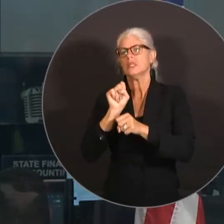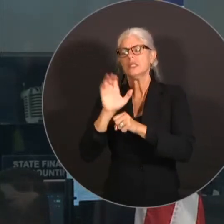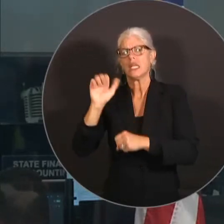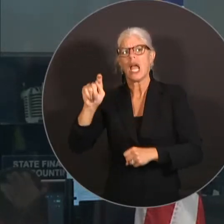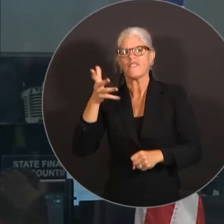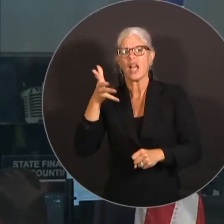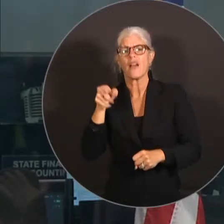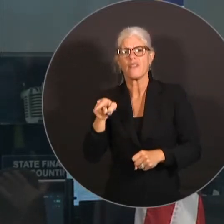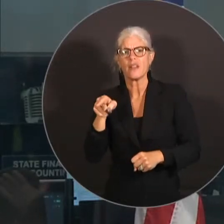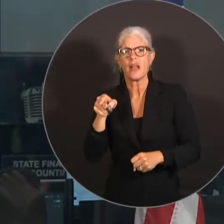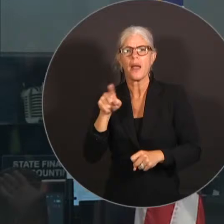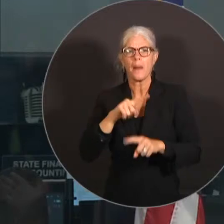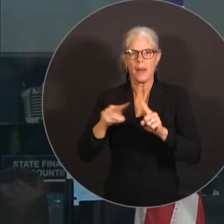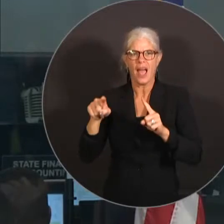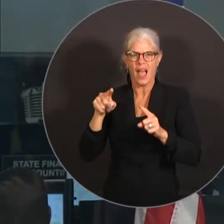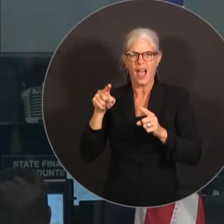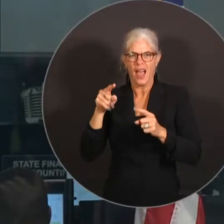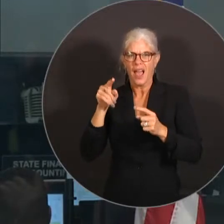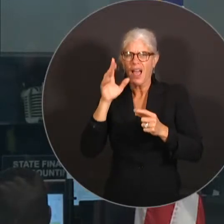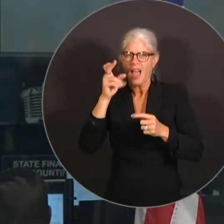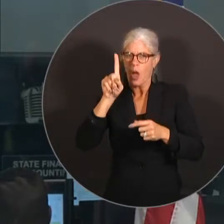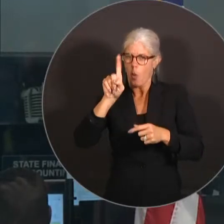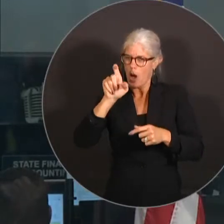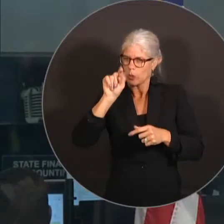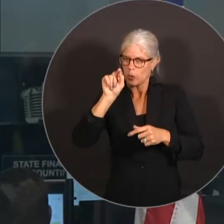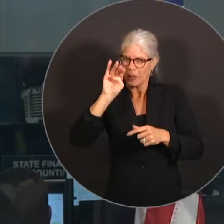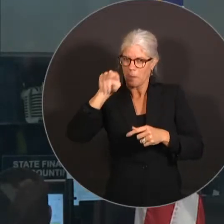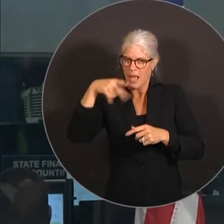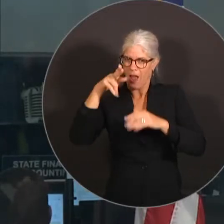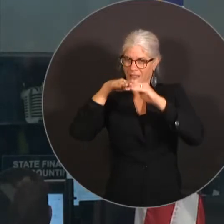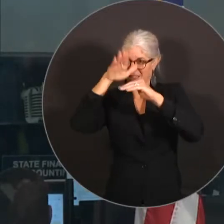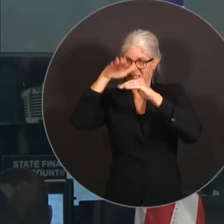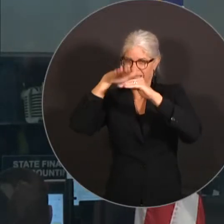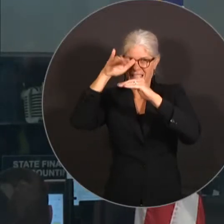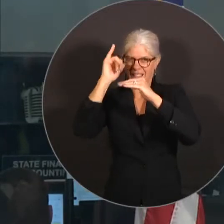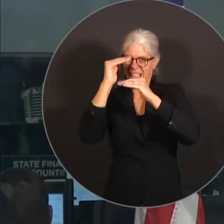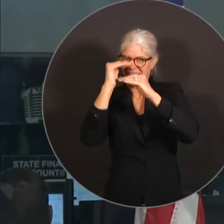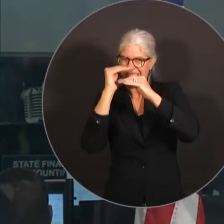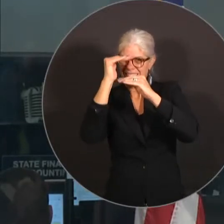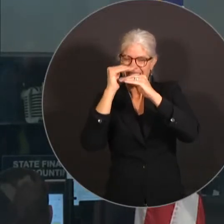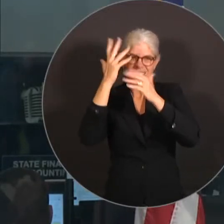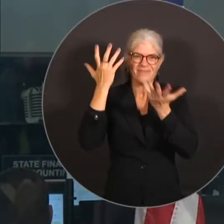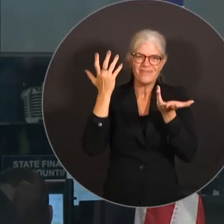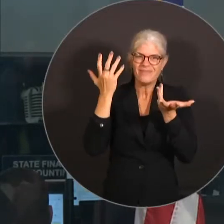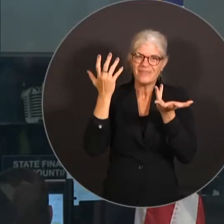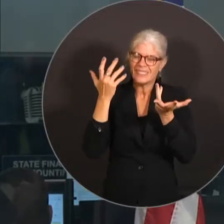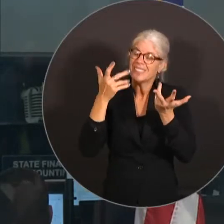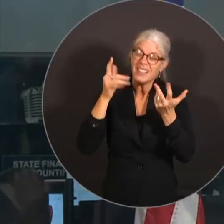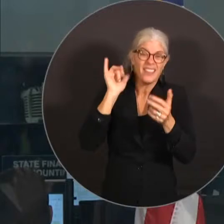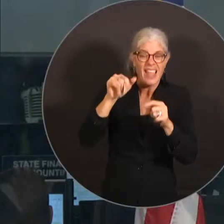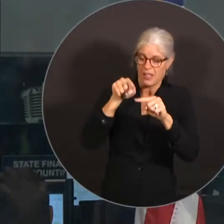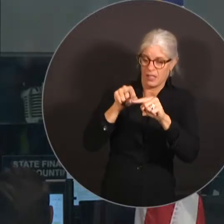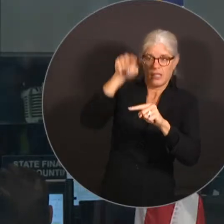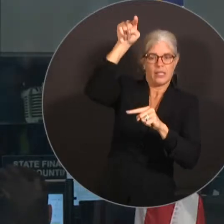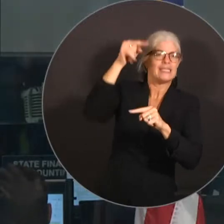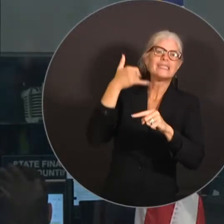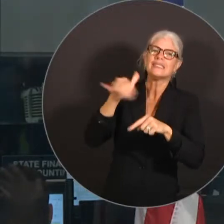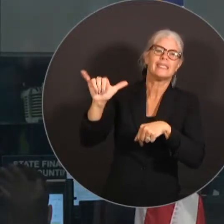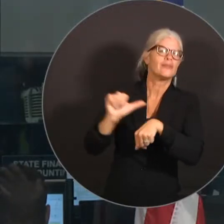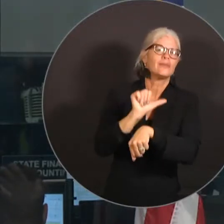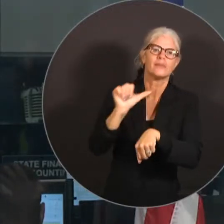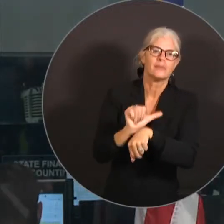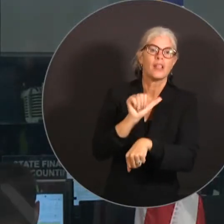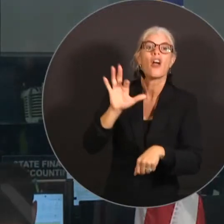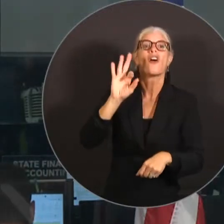you get into the 120 range, 115 range, still hazardous, can still do a lot of damage. But Florida buildings